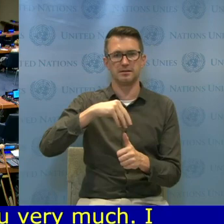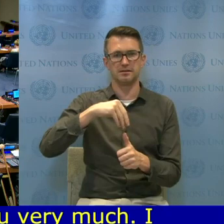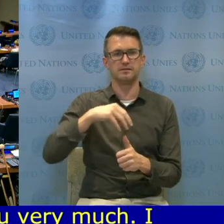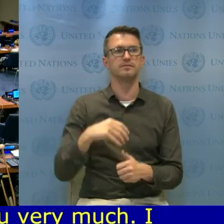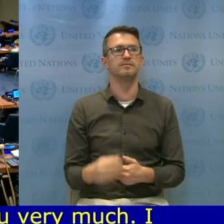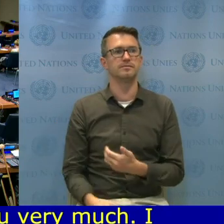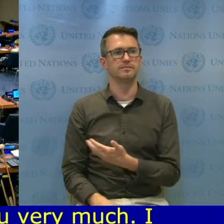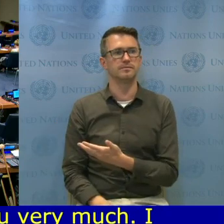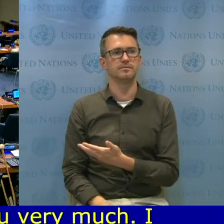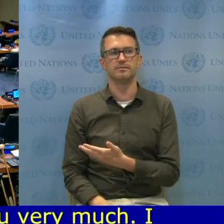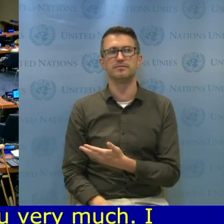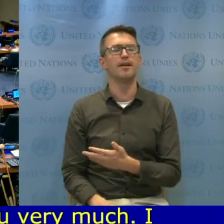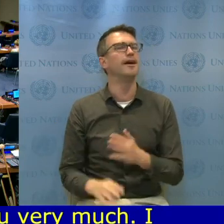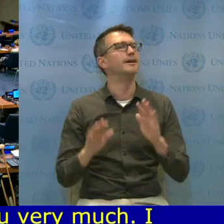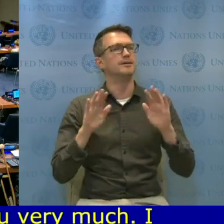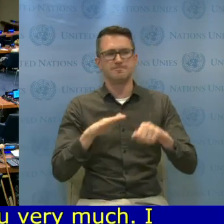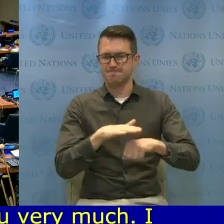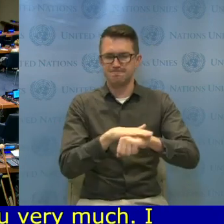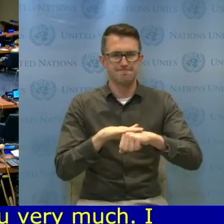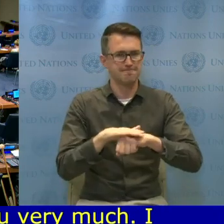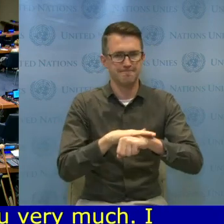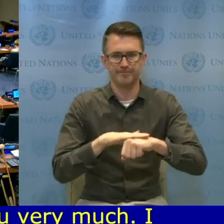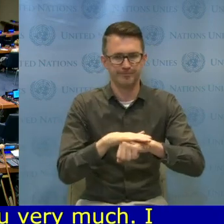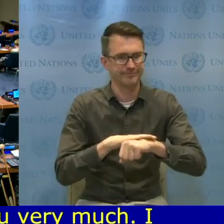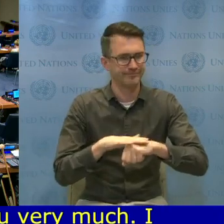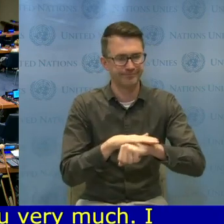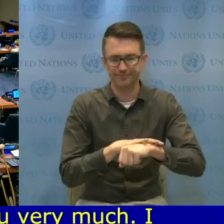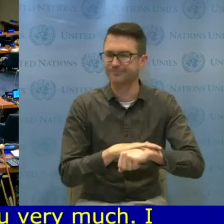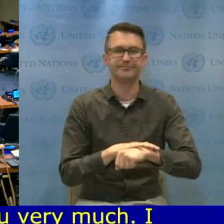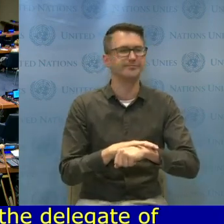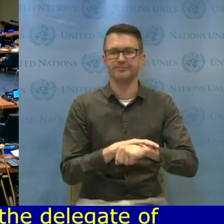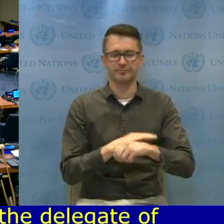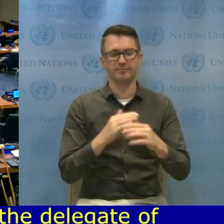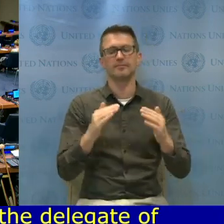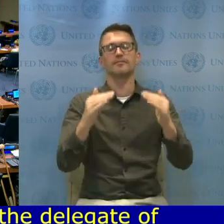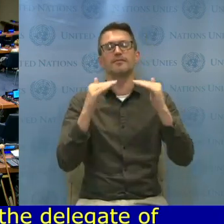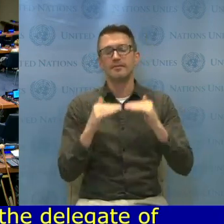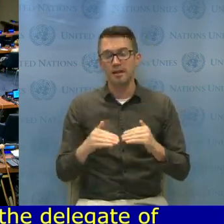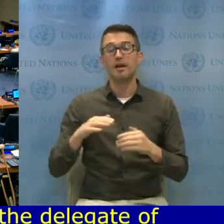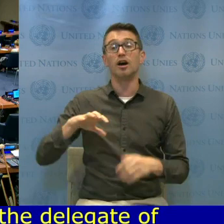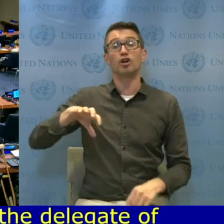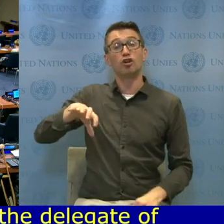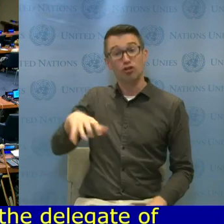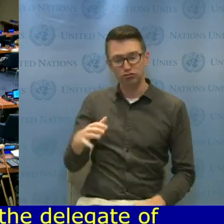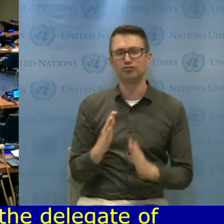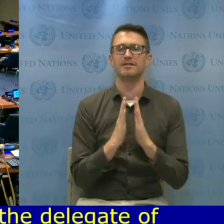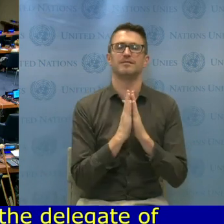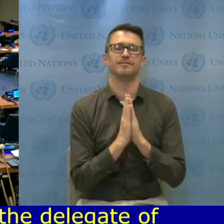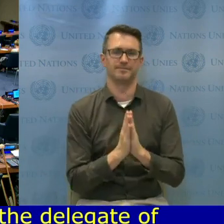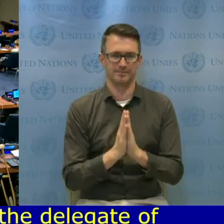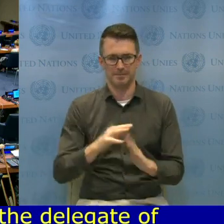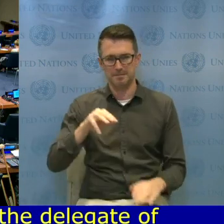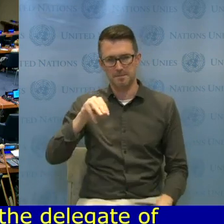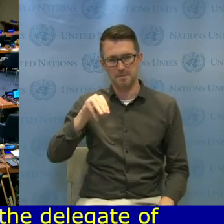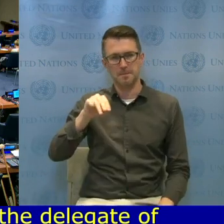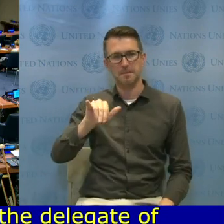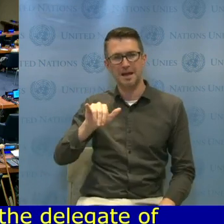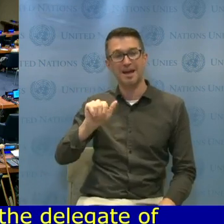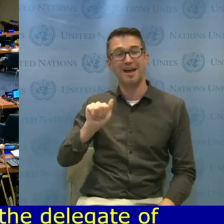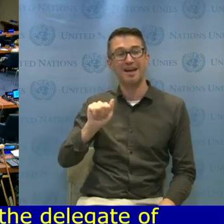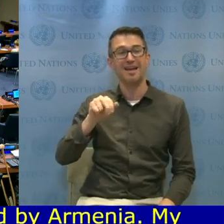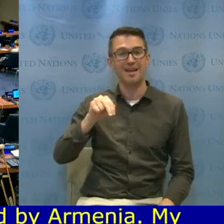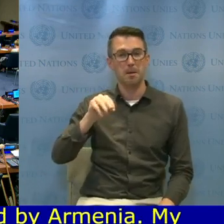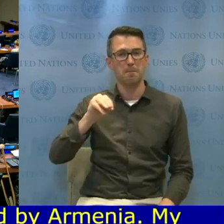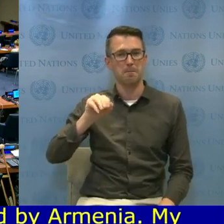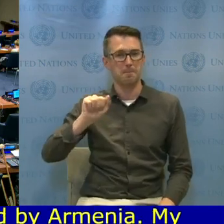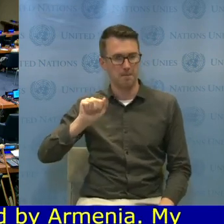Sorry, Myanmar first, followed by Armenia. My fault. Thank you, Madam Chair. The